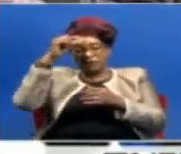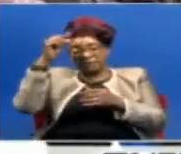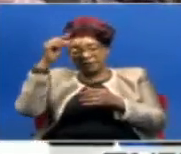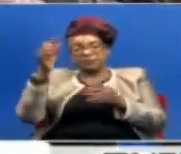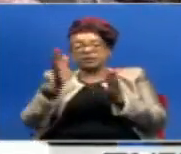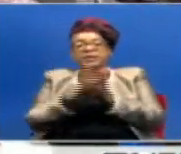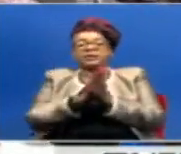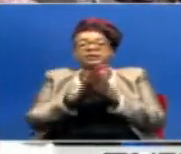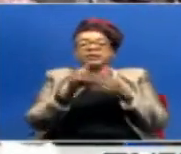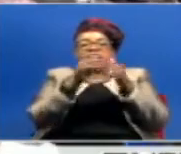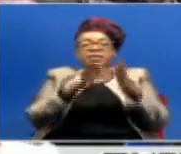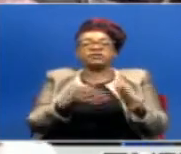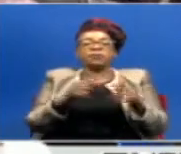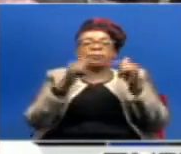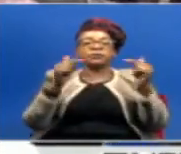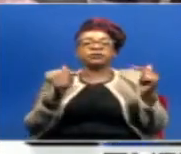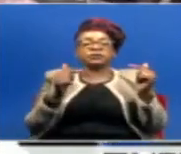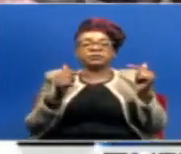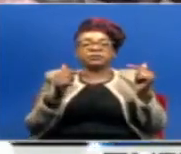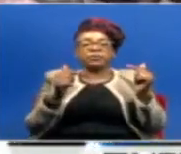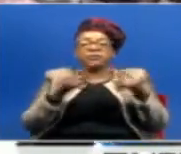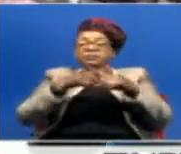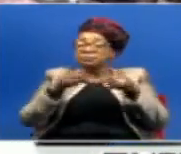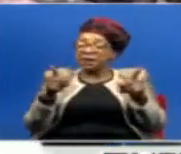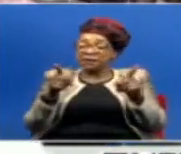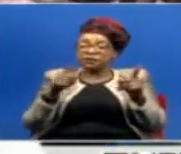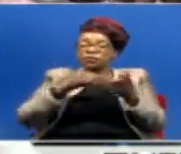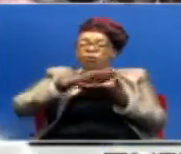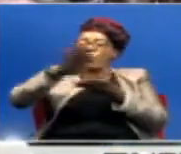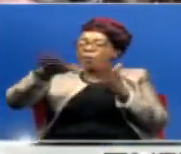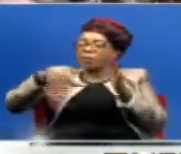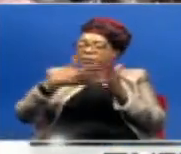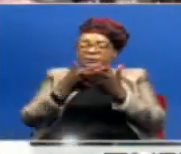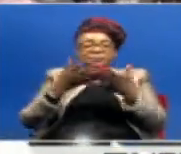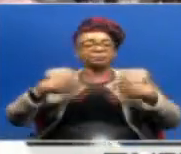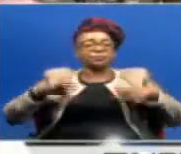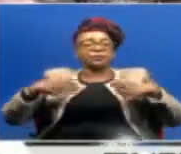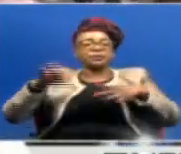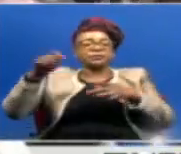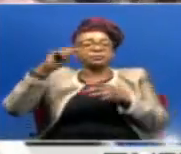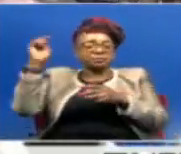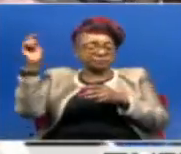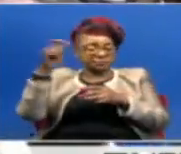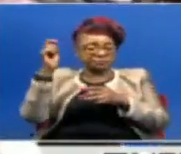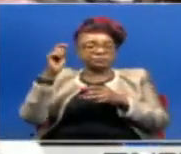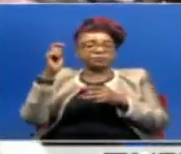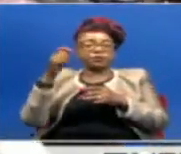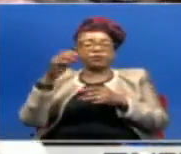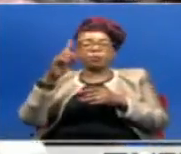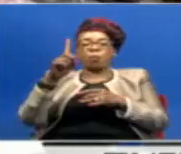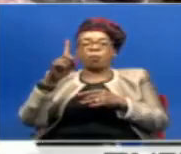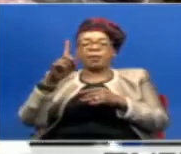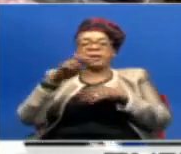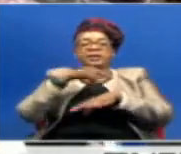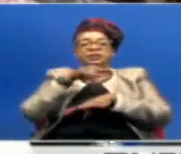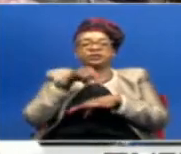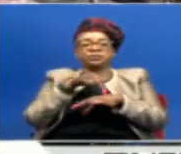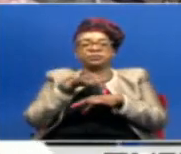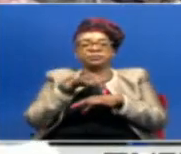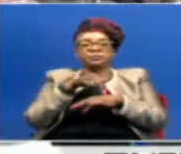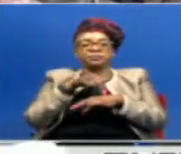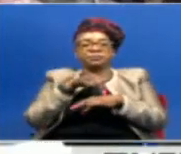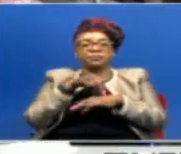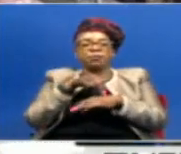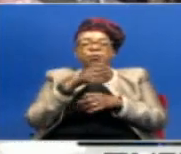wa upinzani. Lakini wananchi wote wa Kenya ni wananchi wa nchi moja. Na tutawafanyia